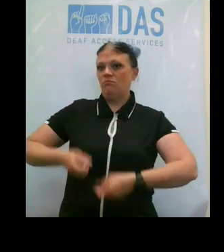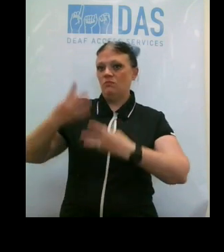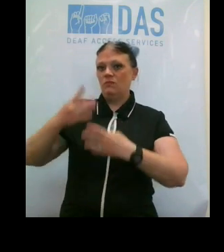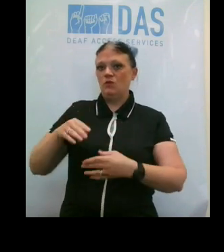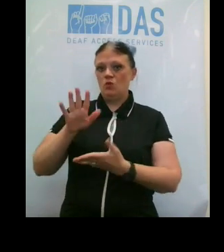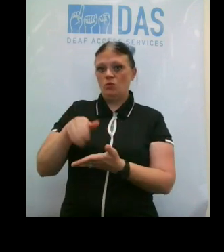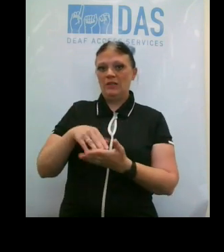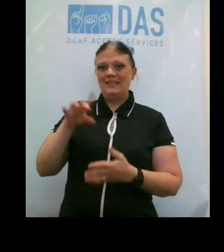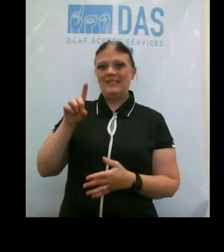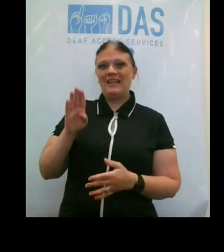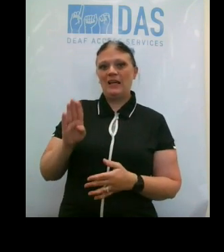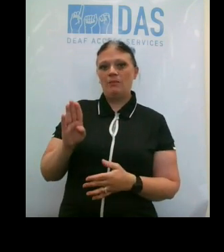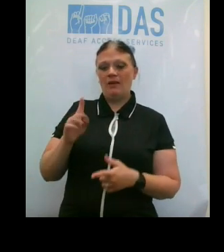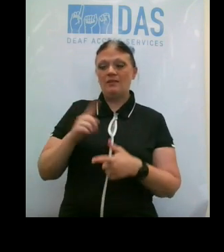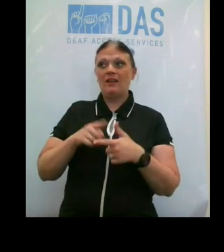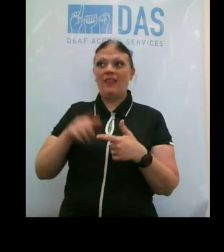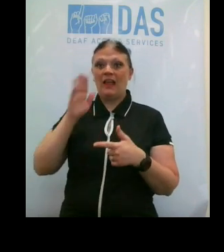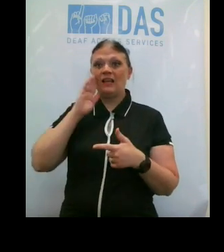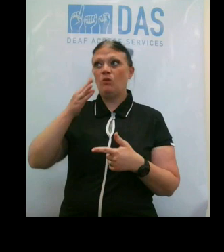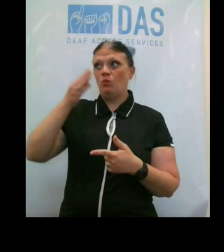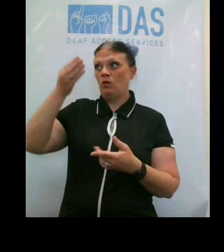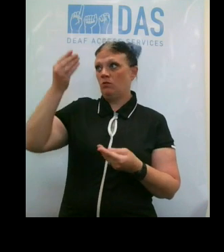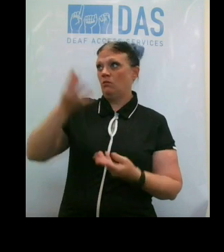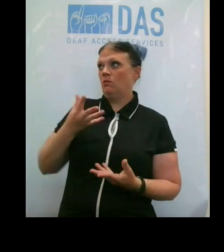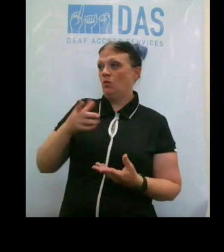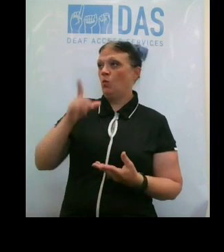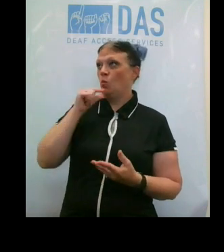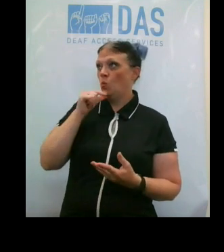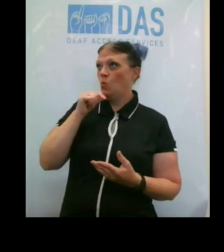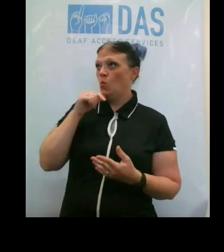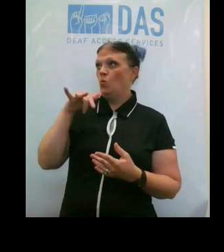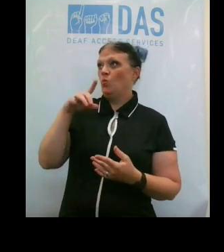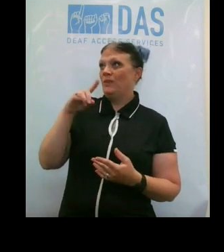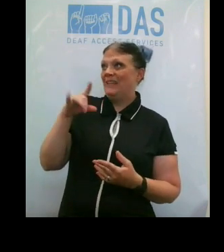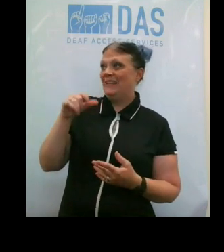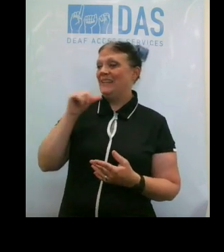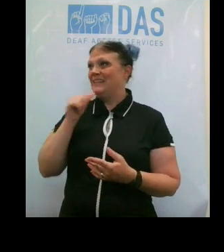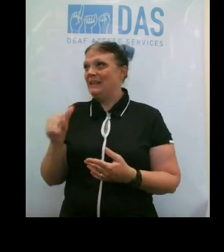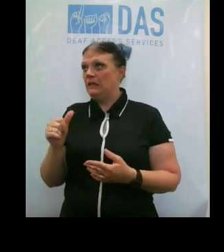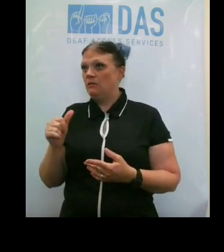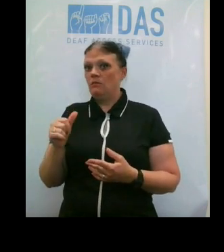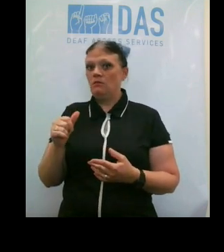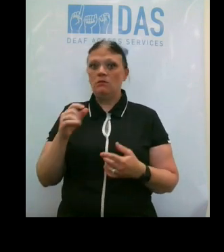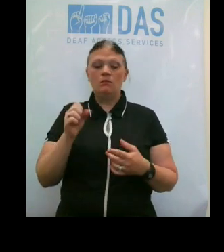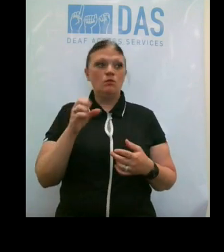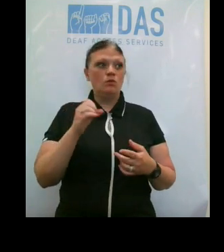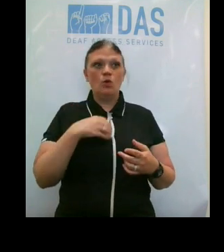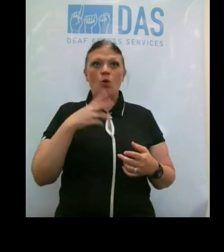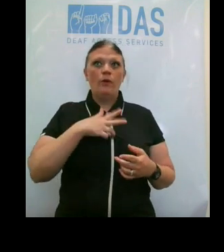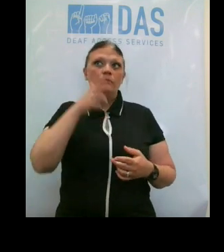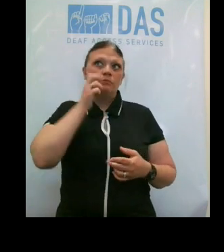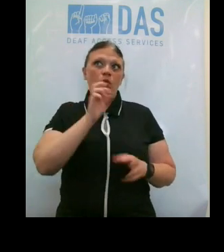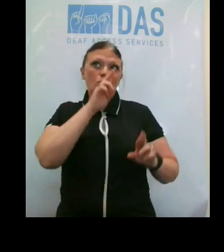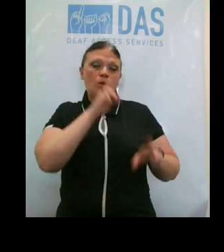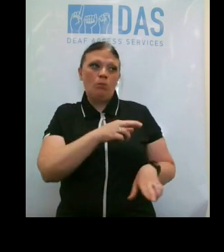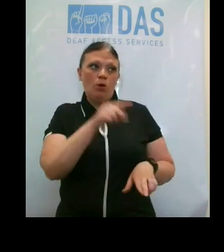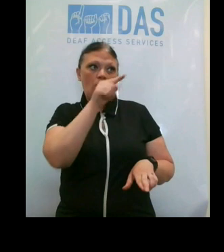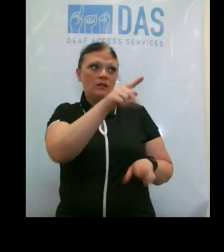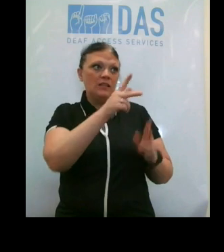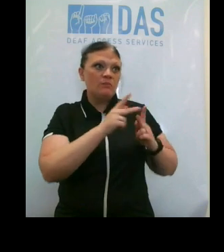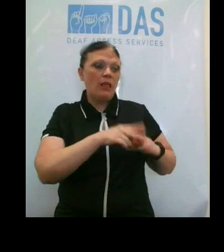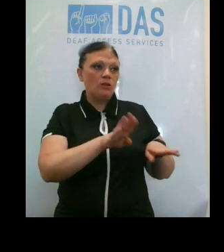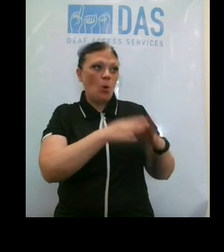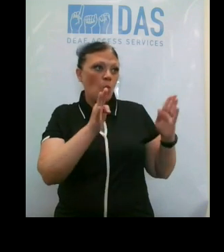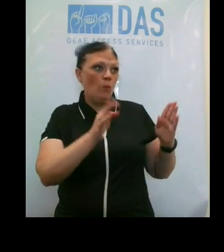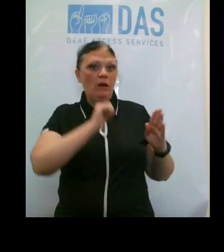and they show us who has done it and who has not, so we'll know who's filed. So if we get a report of a place that's open or a place that does